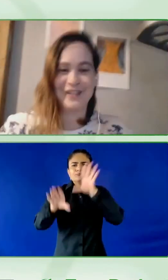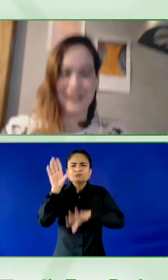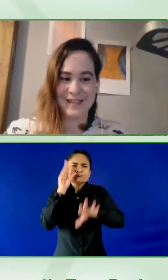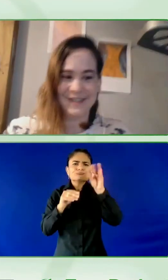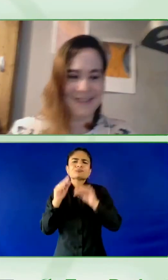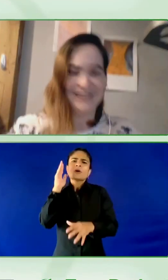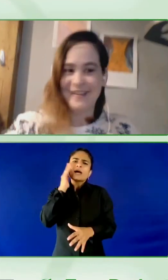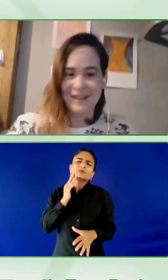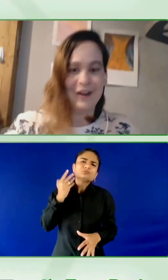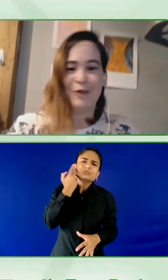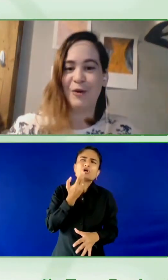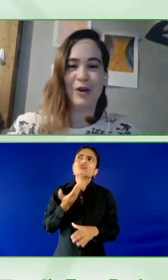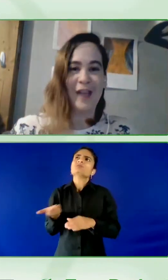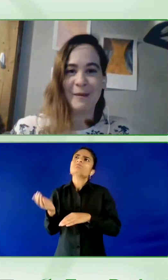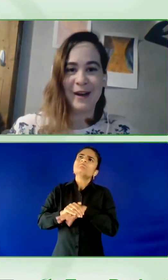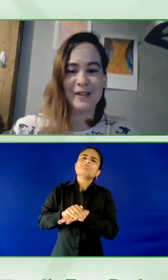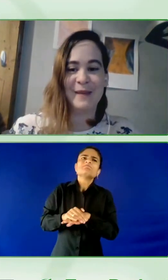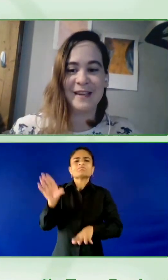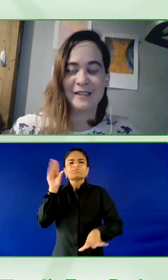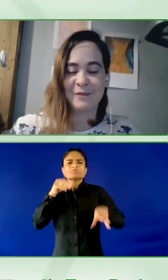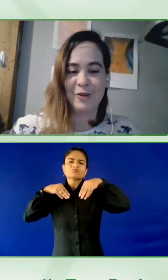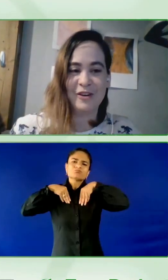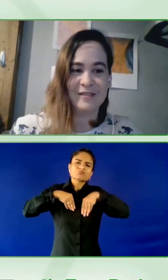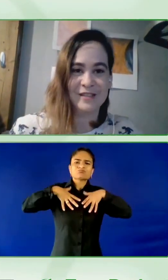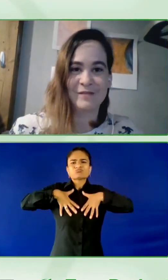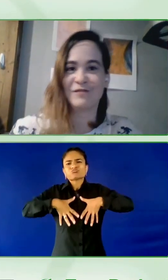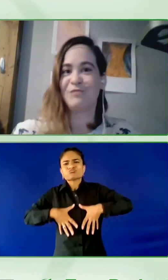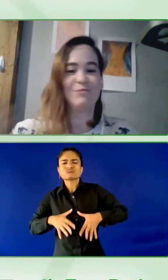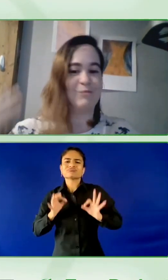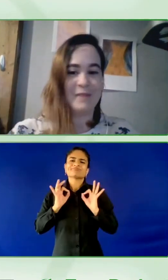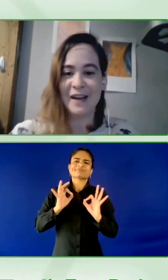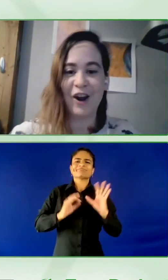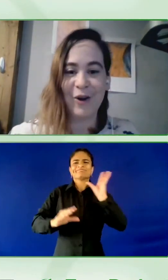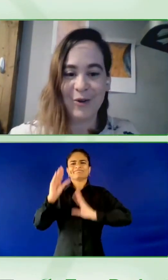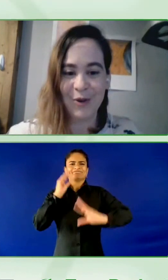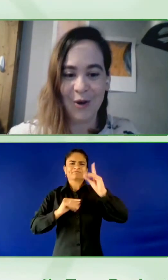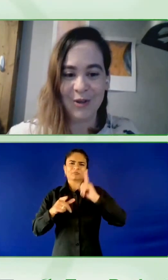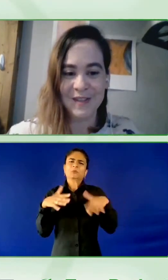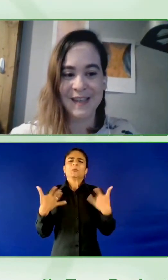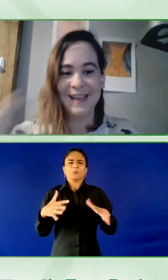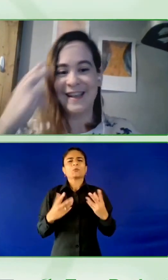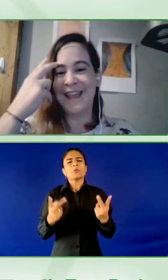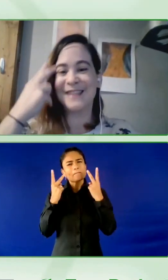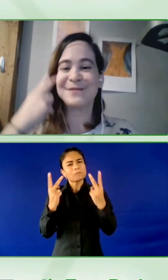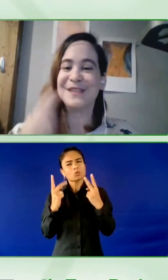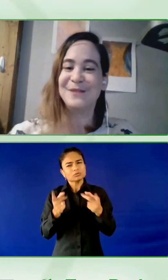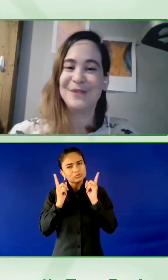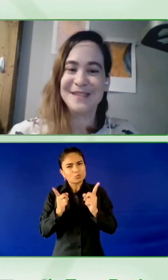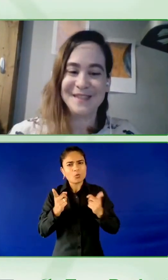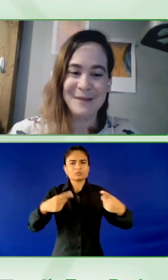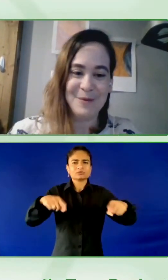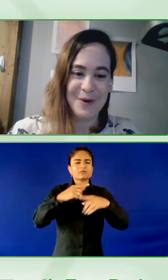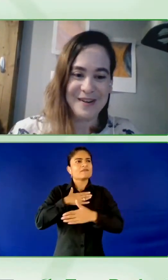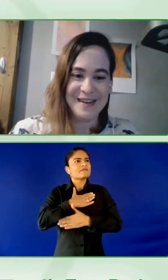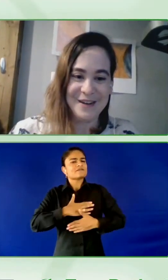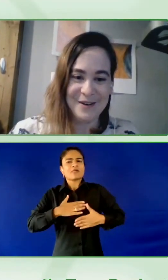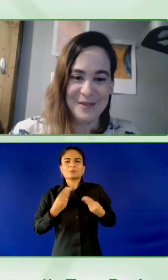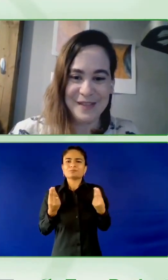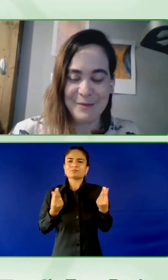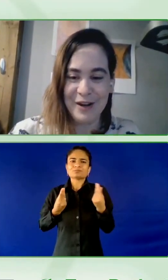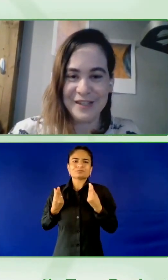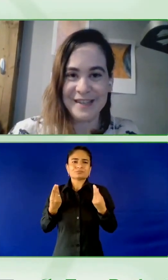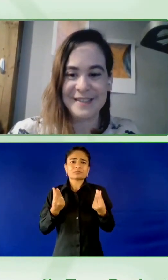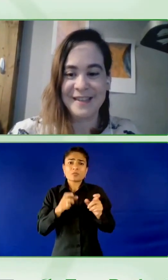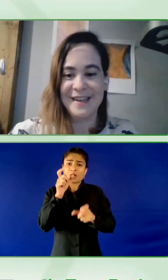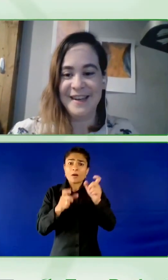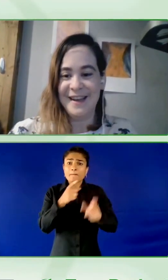that is just, we're claiming our space, we're meeting our own goals. That's really what's important here with